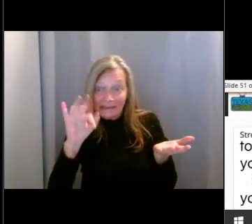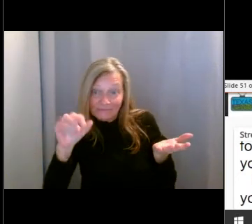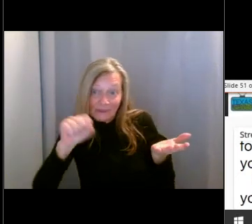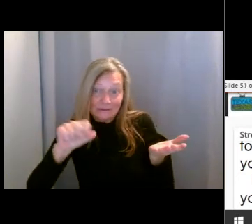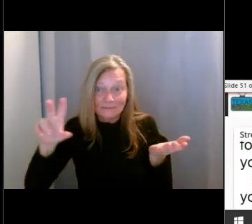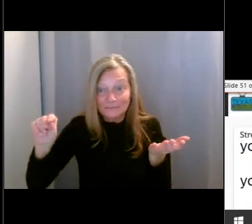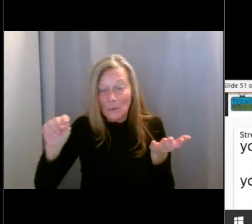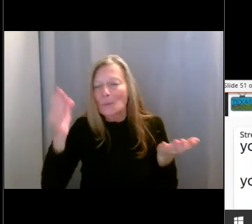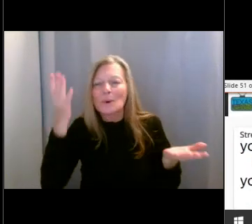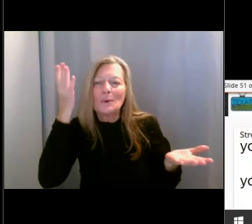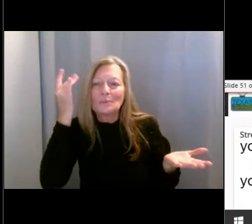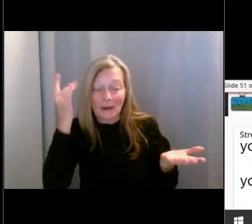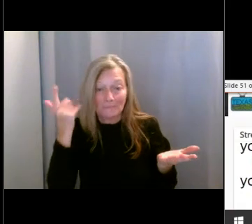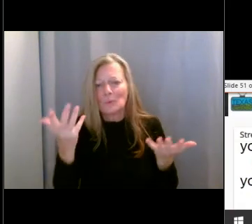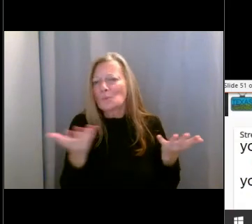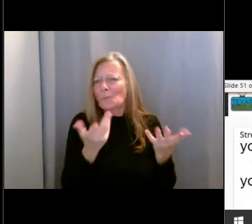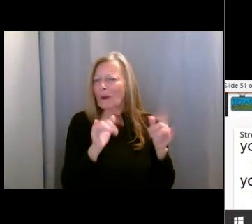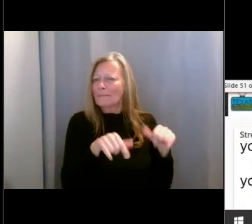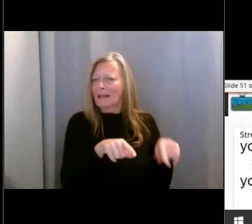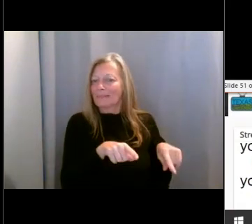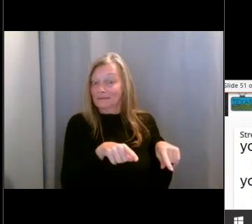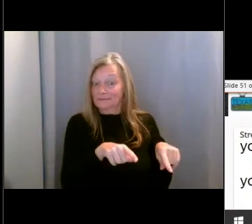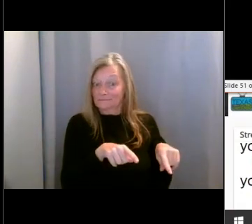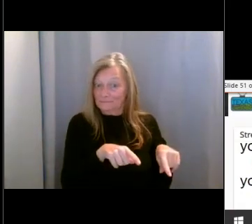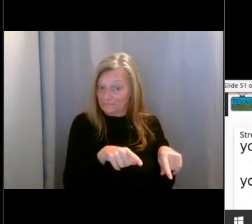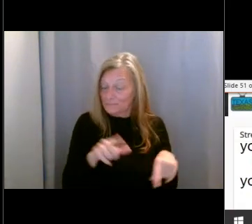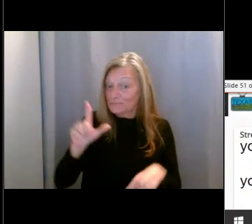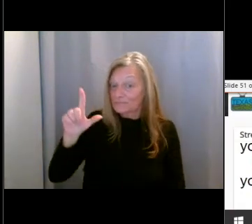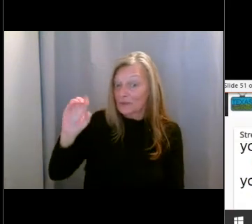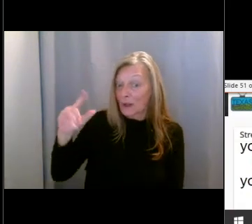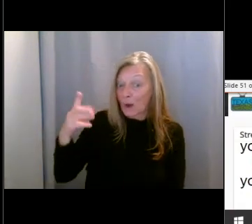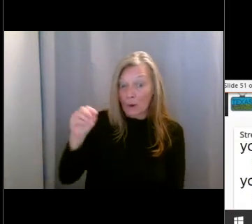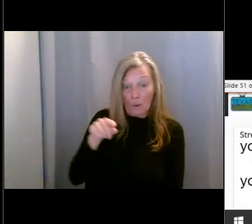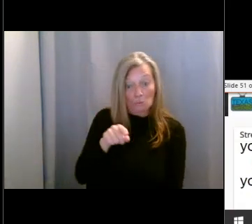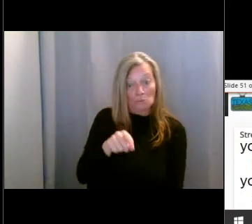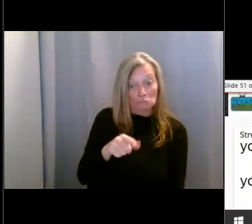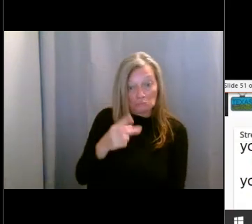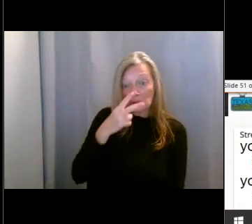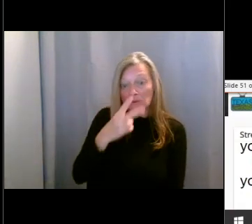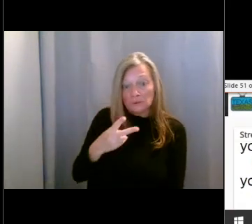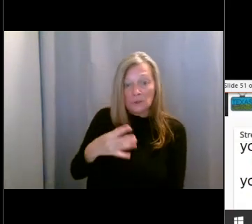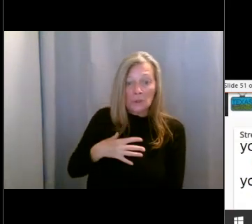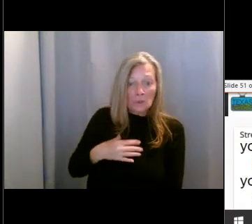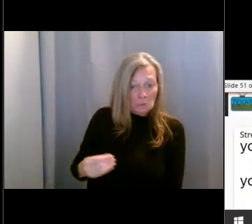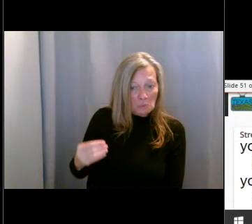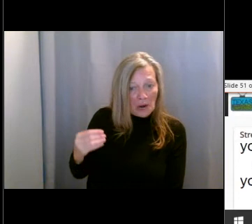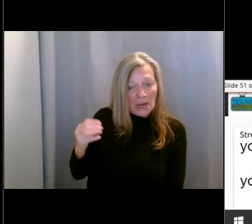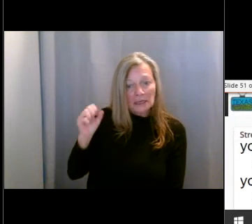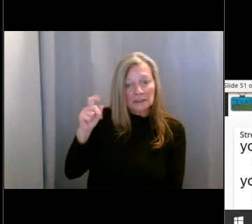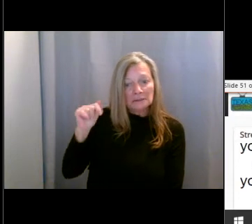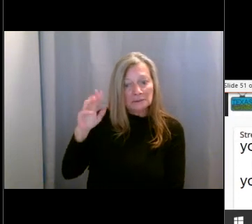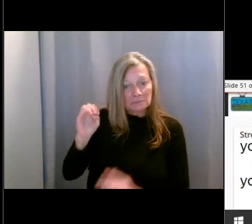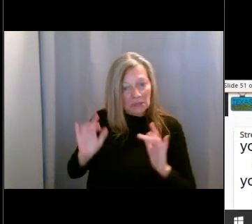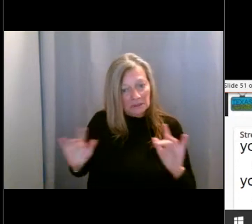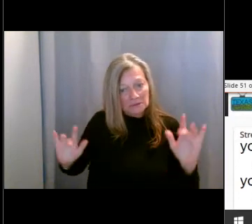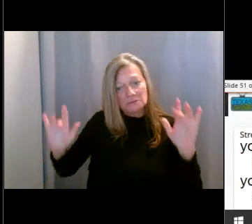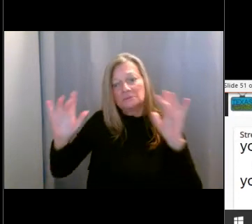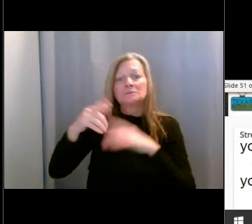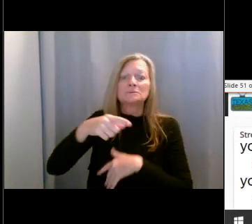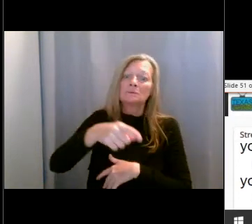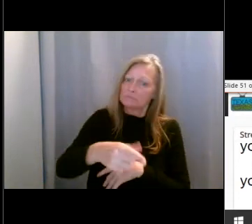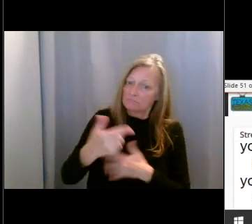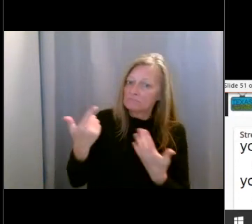this? Well, the logo has a lot of white space. Primary color is blue, and you've got champion brand images. So